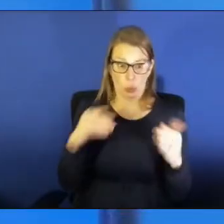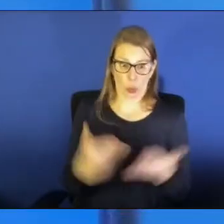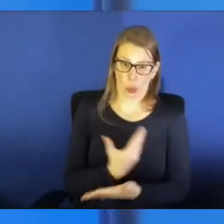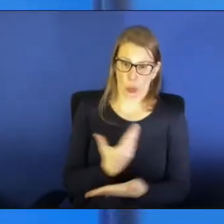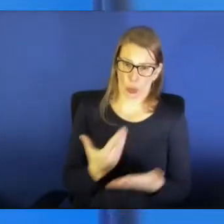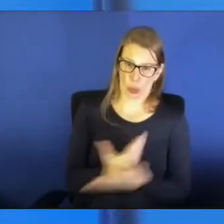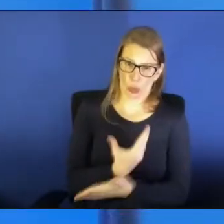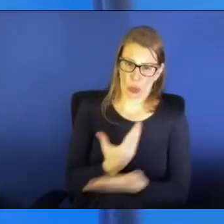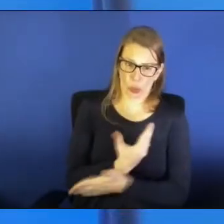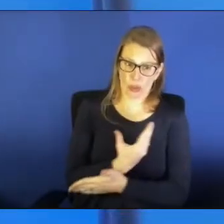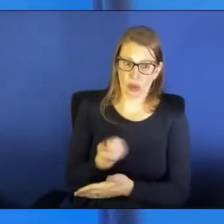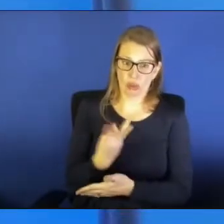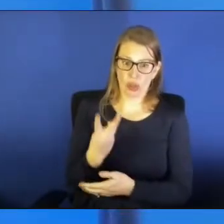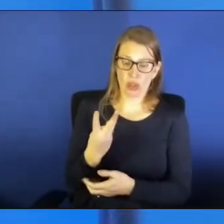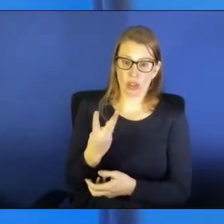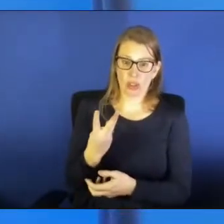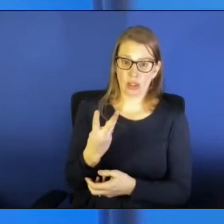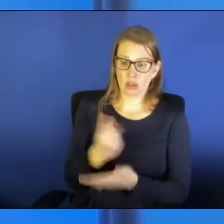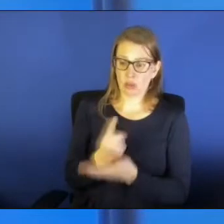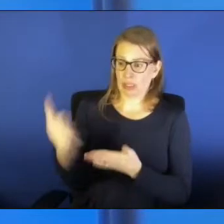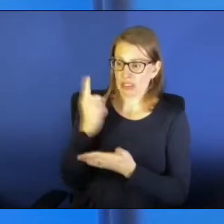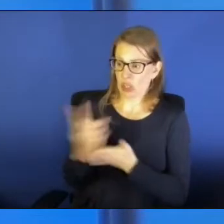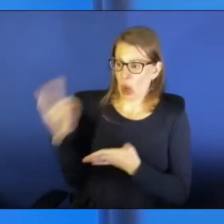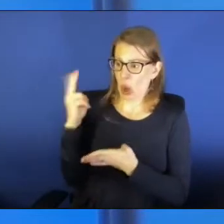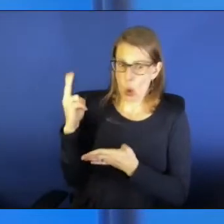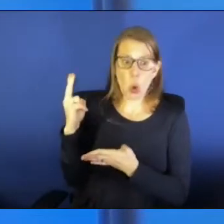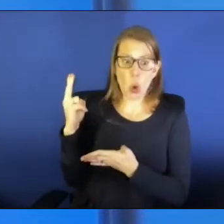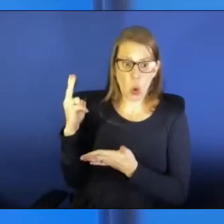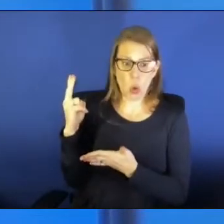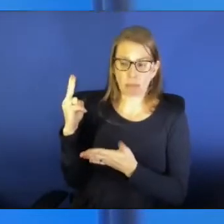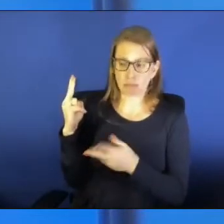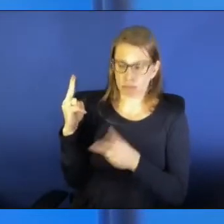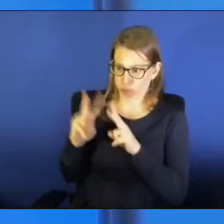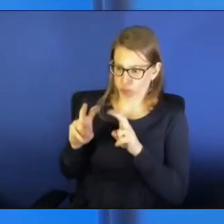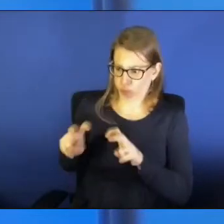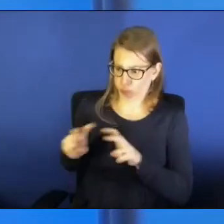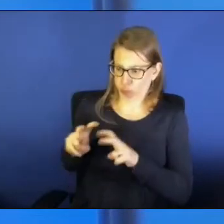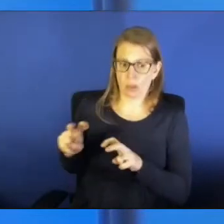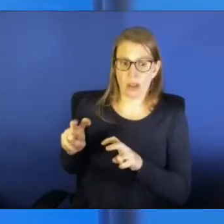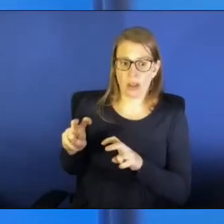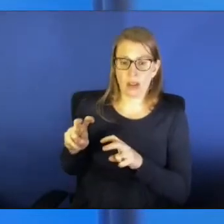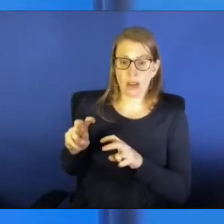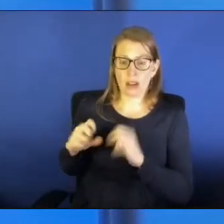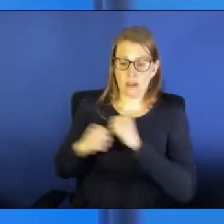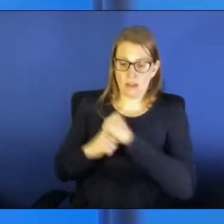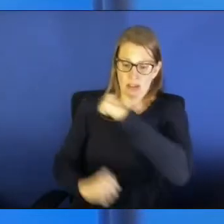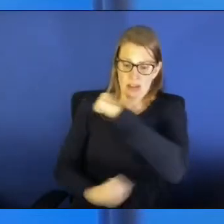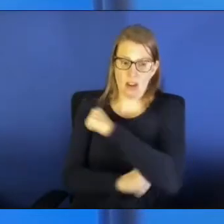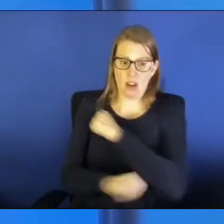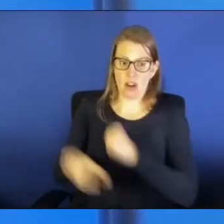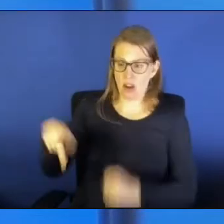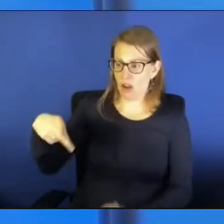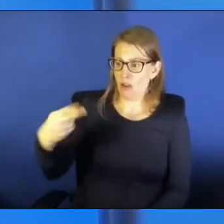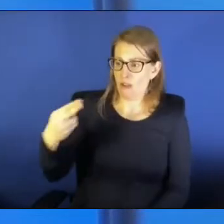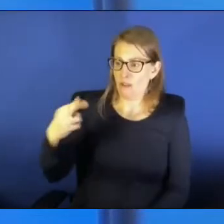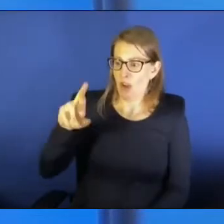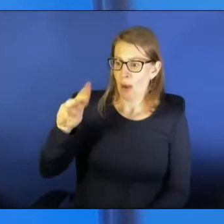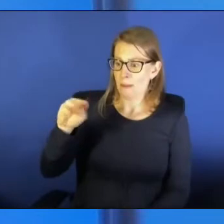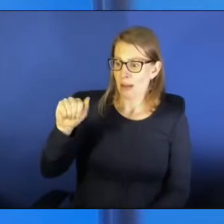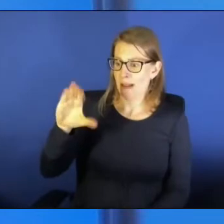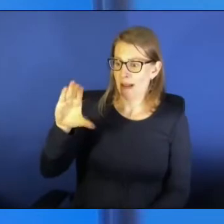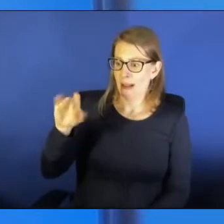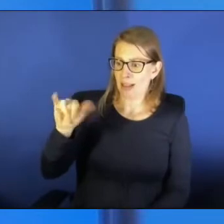several weeks ago and looked in the foundational pharmacology textbook that I saved for medical school, looked